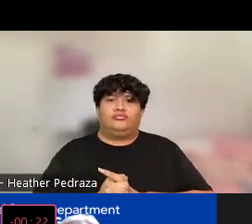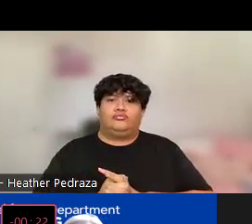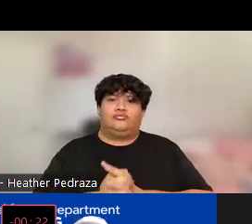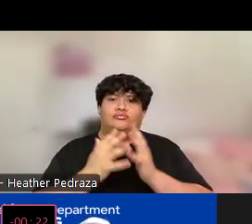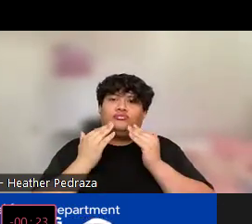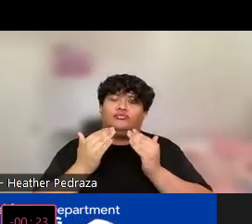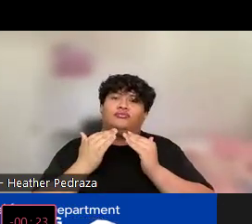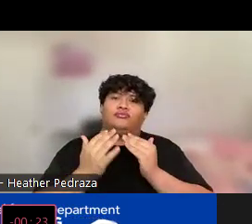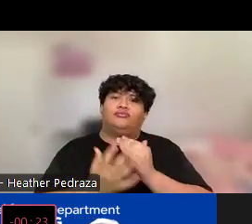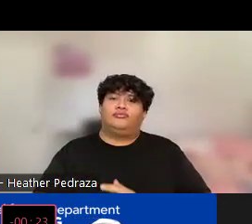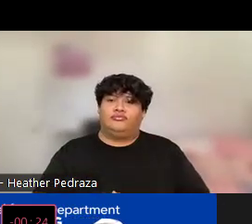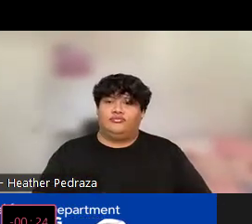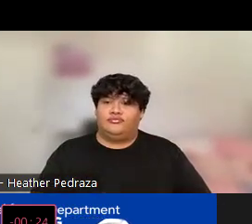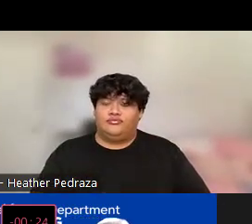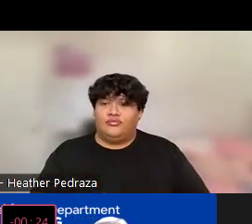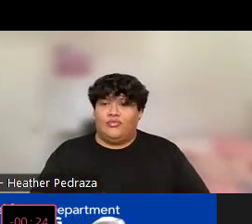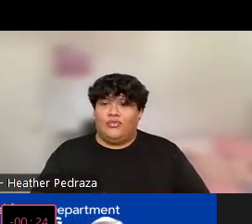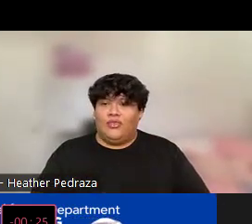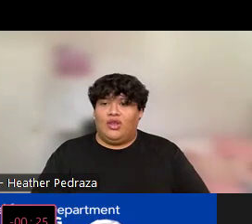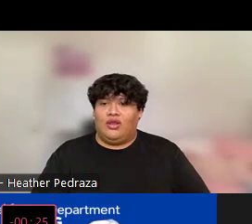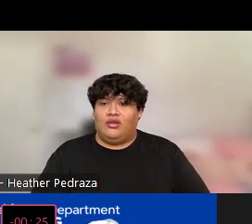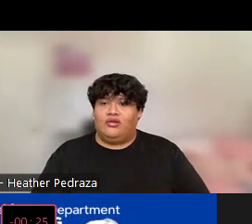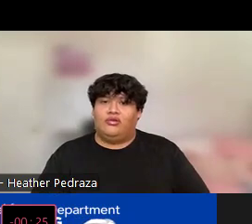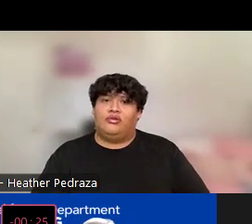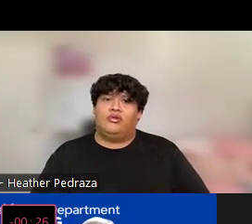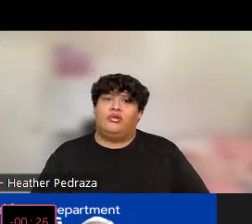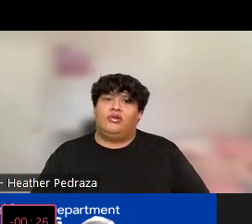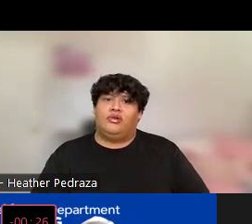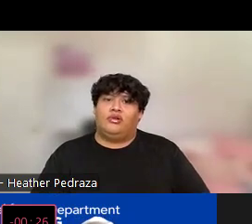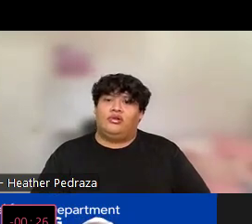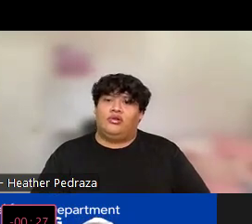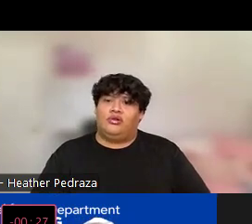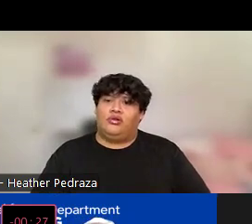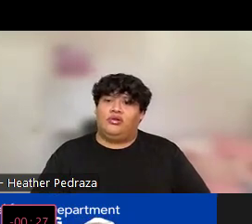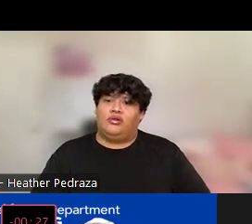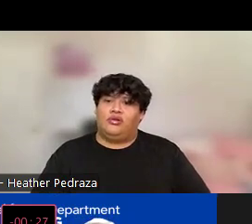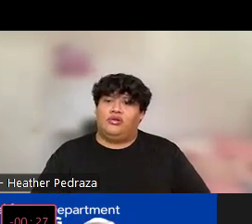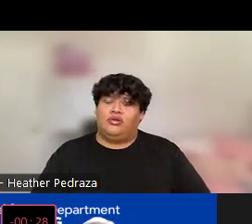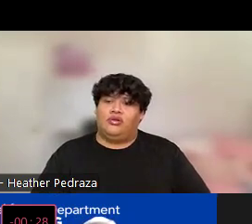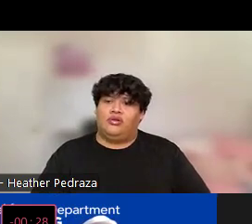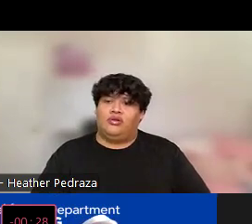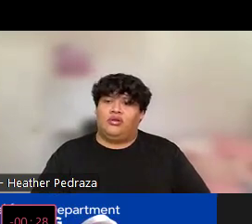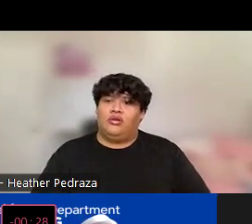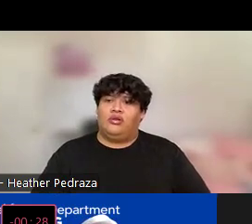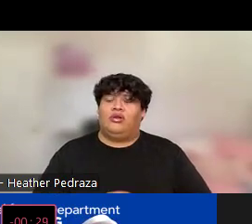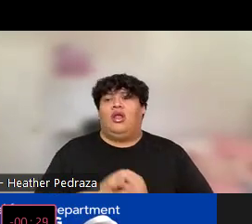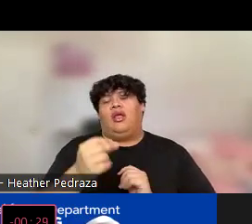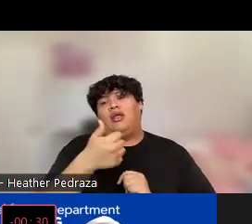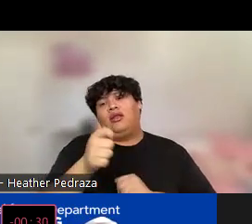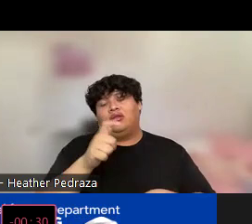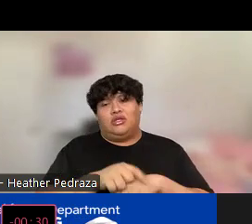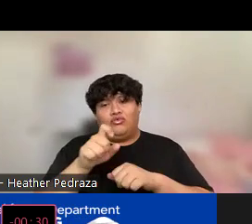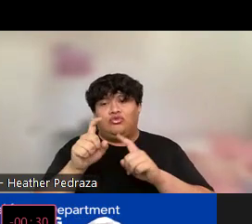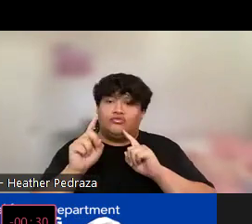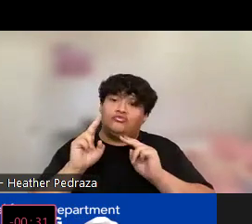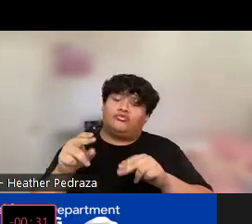you. Thank you. Which reminds me, at any time you can send your public comment via email to